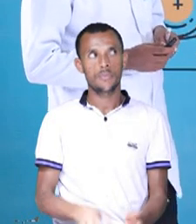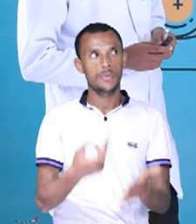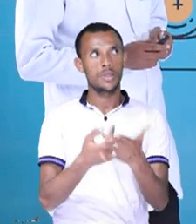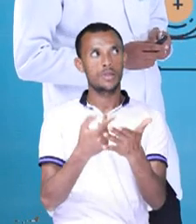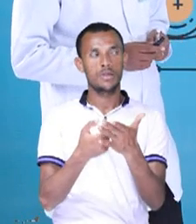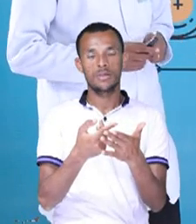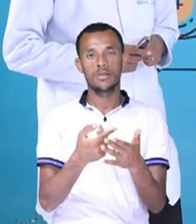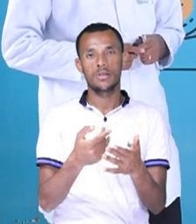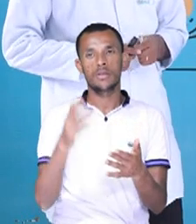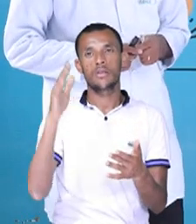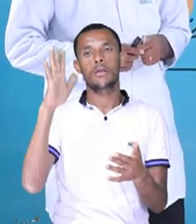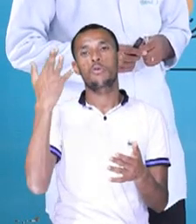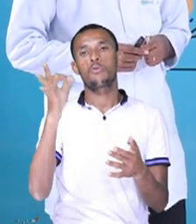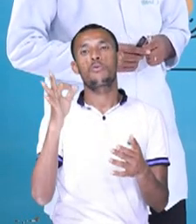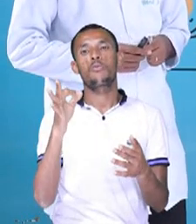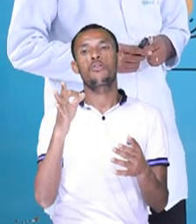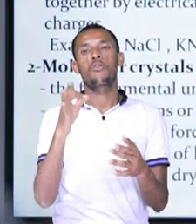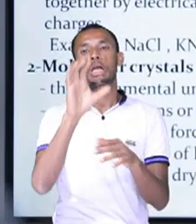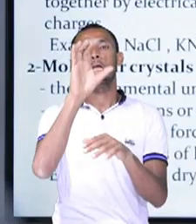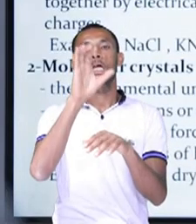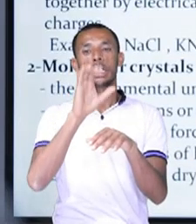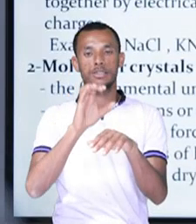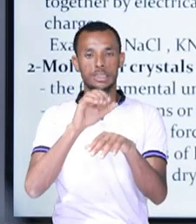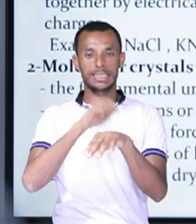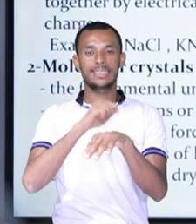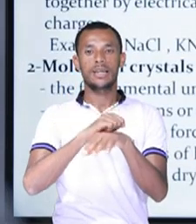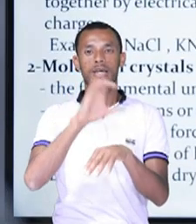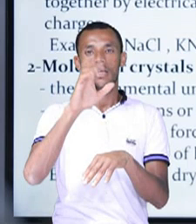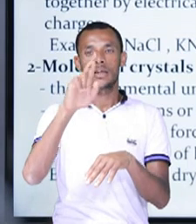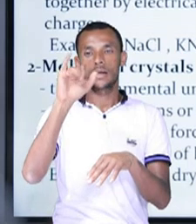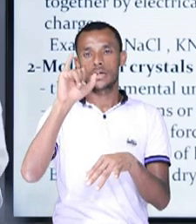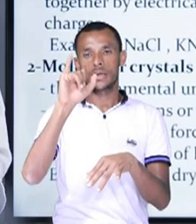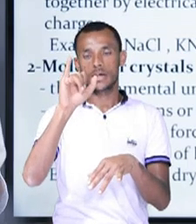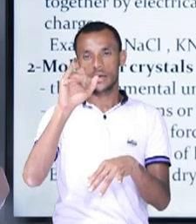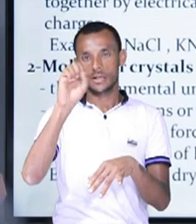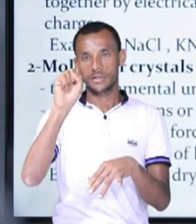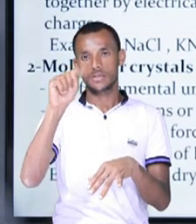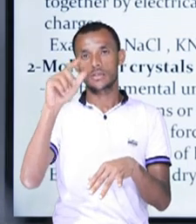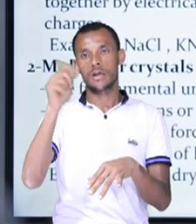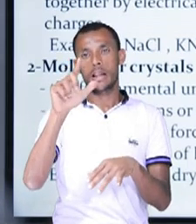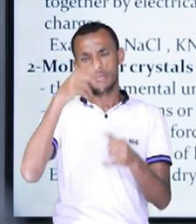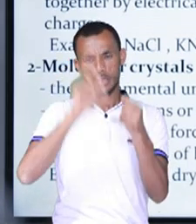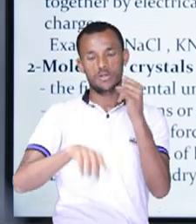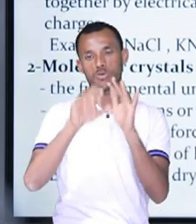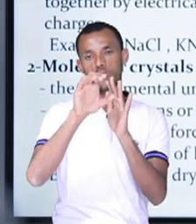this is types of crystal. The last subtopic for Unit 3 is types of